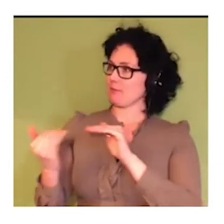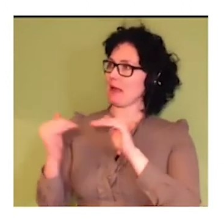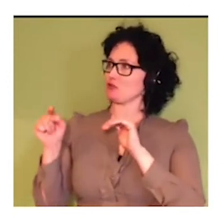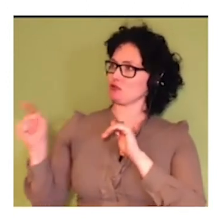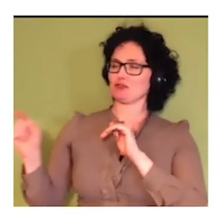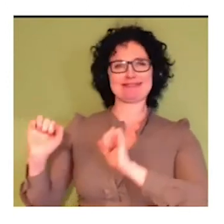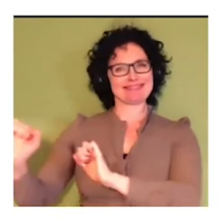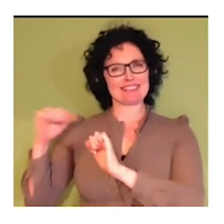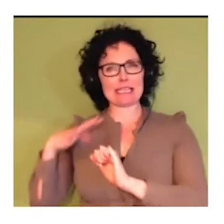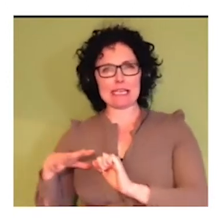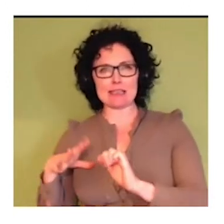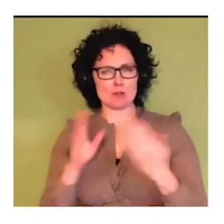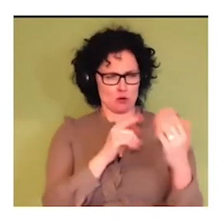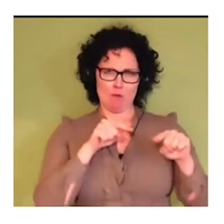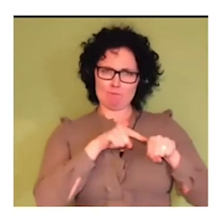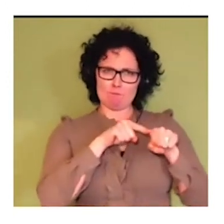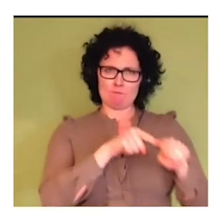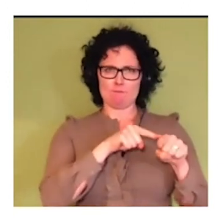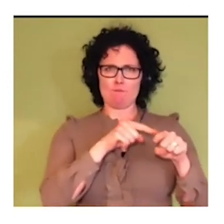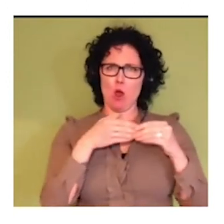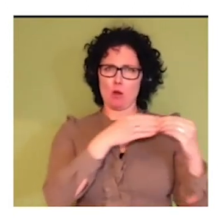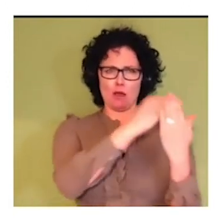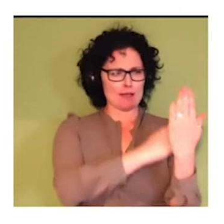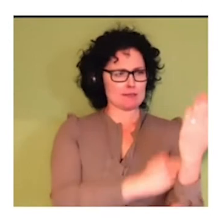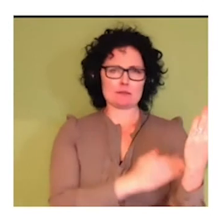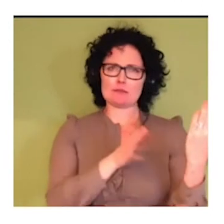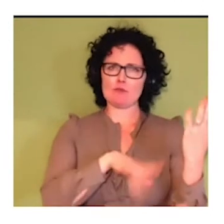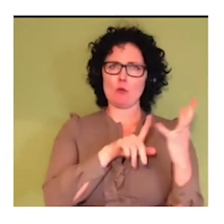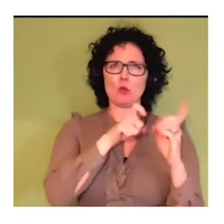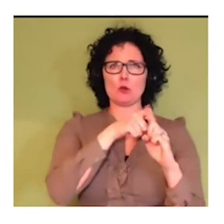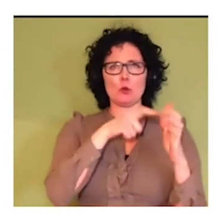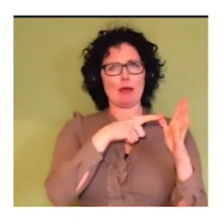to whatever it says in the UKAAF guidance.